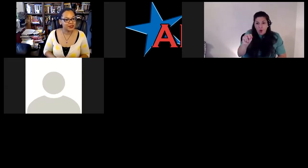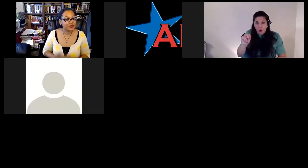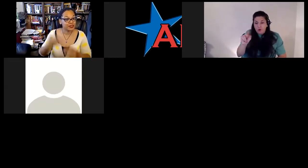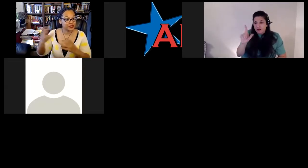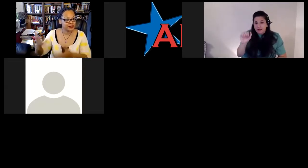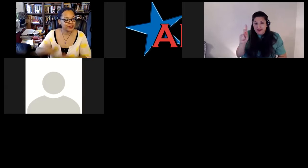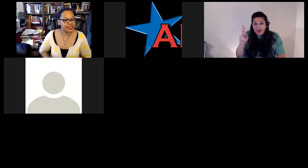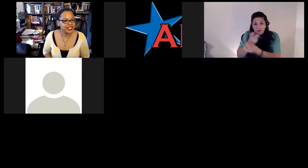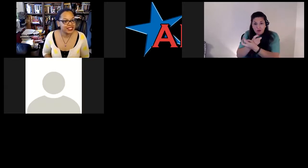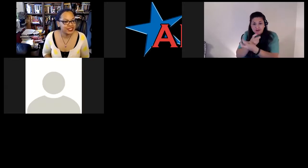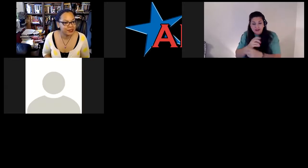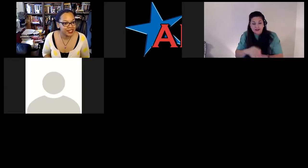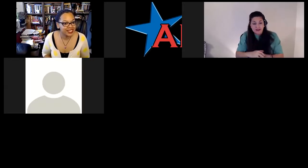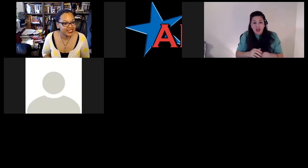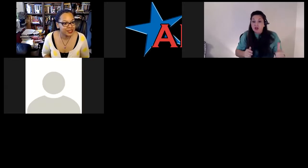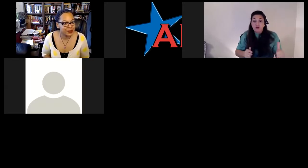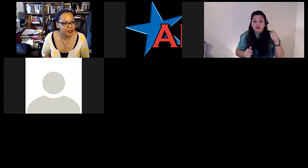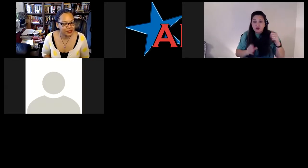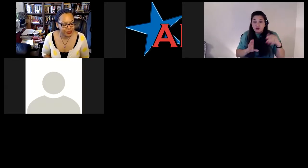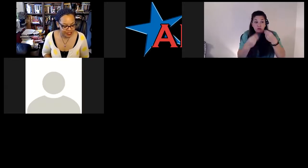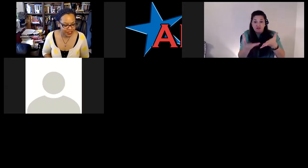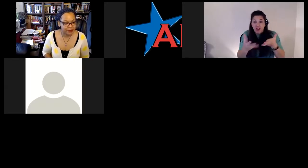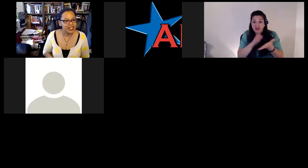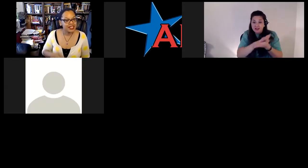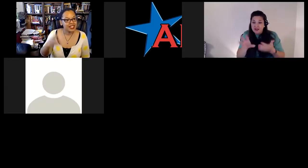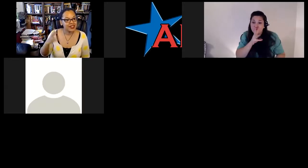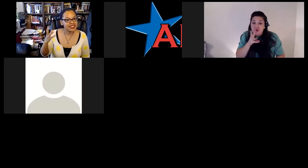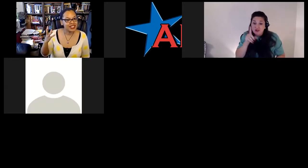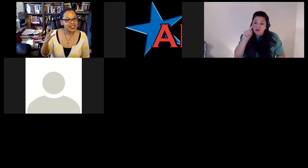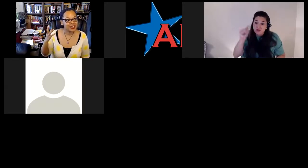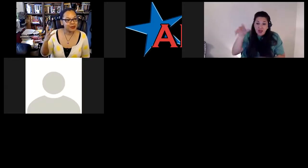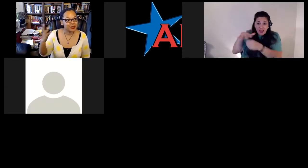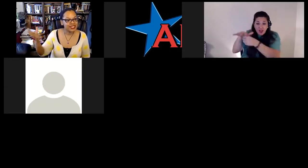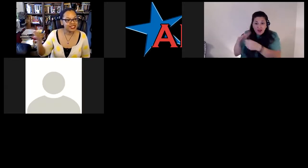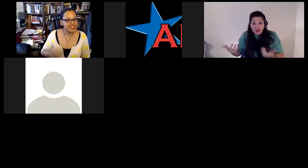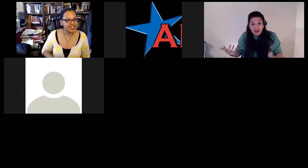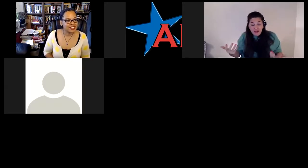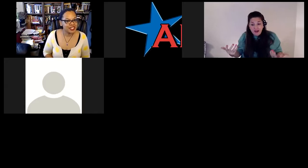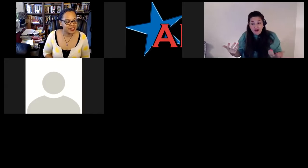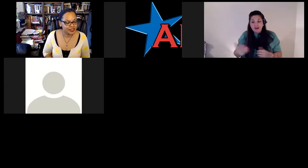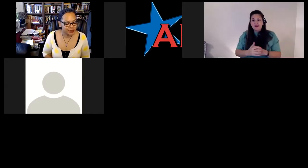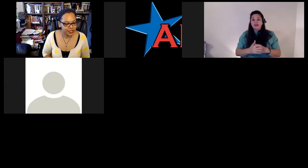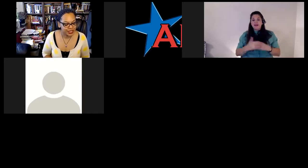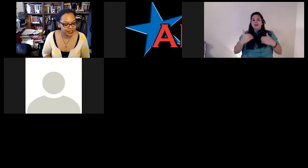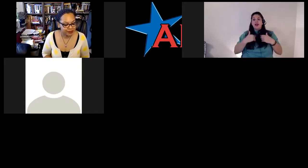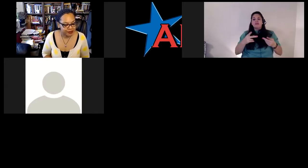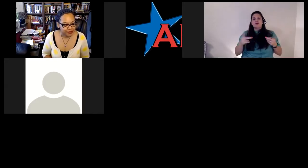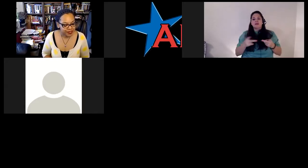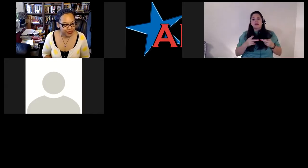or refusal, really, to provide clean water to Flint, Michigan. There is a place in